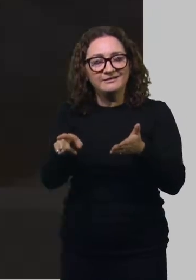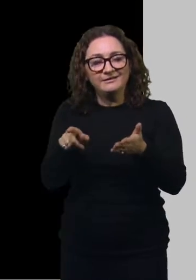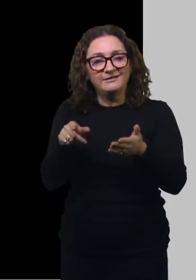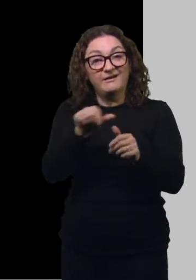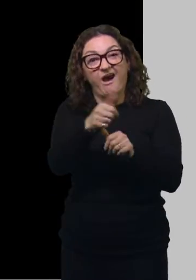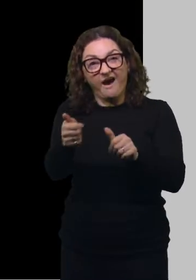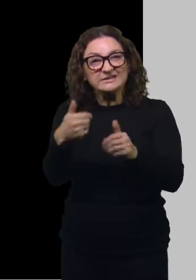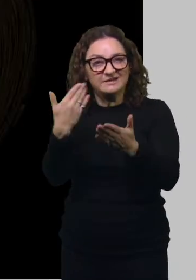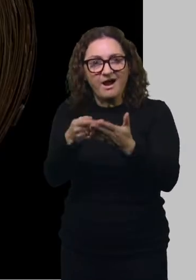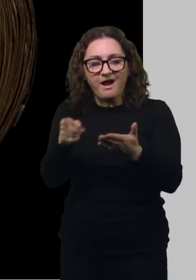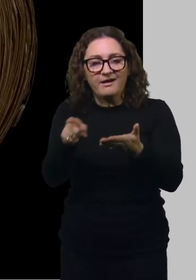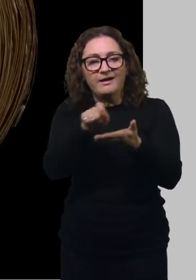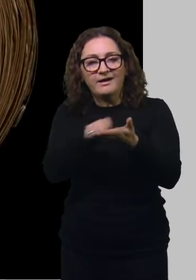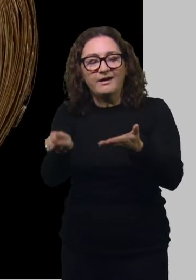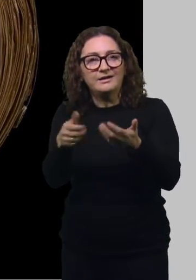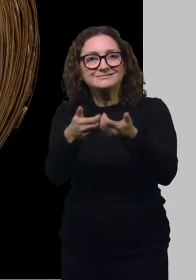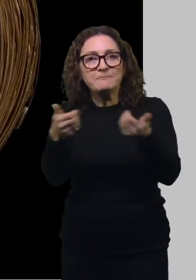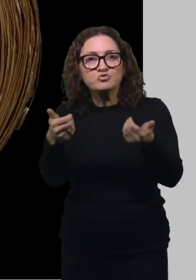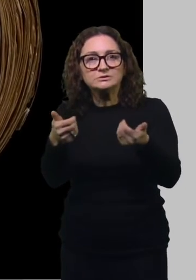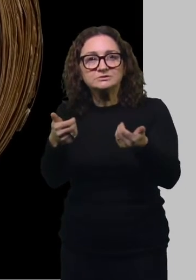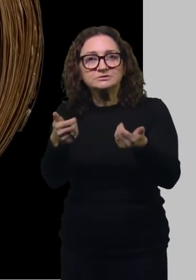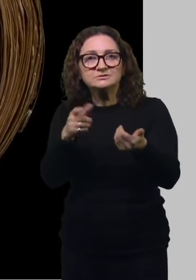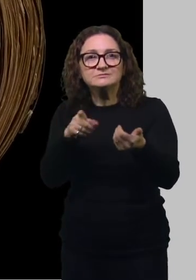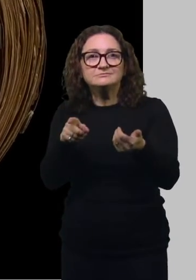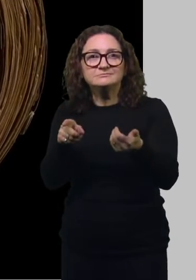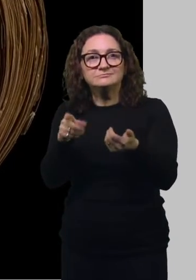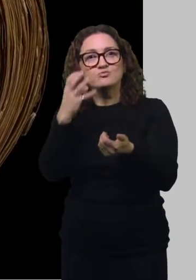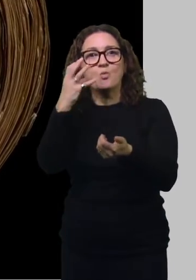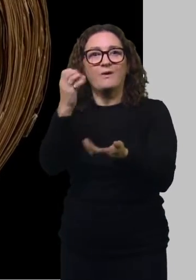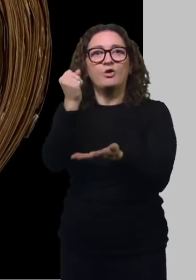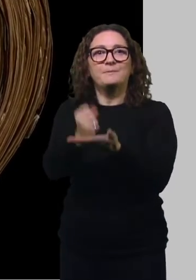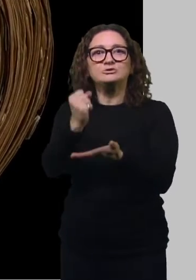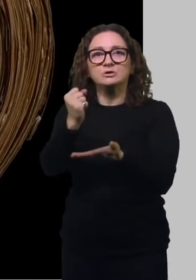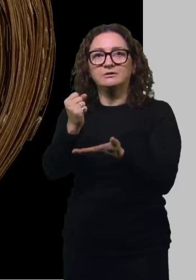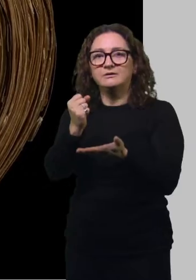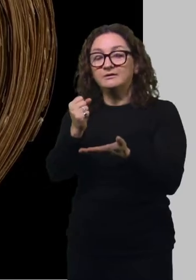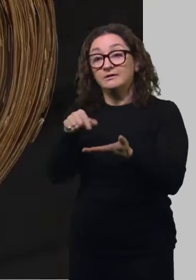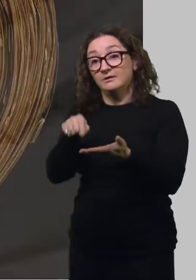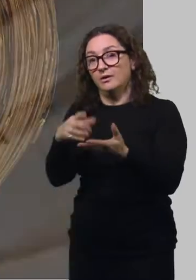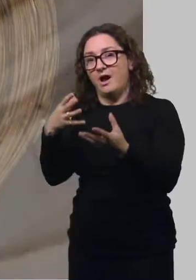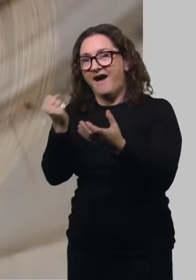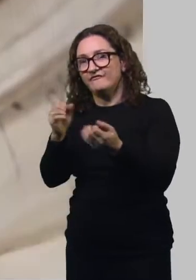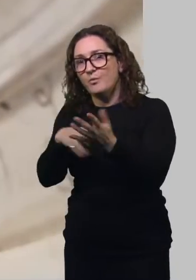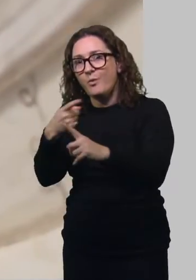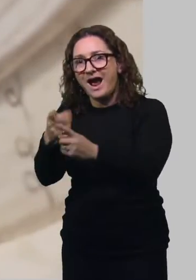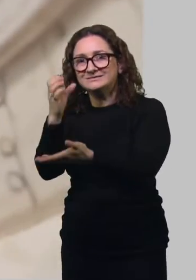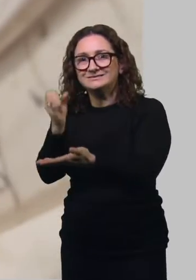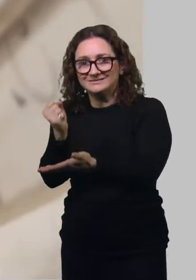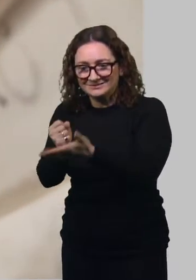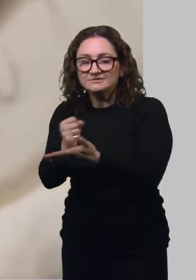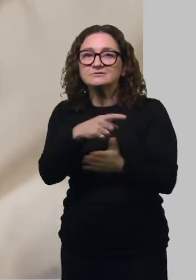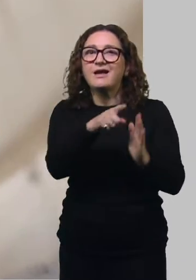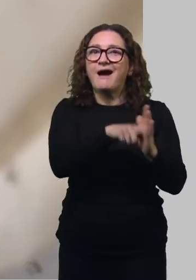do. As acts became longer, they wouldn't fit on one piece of parchment anymore, so were stitched together